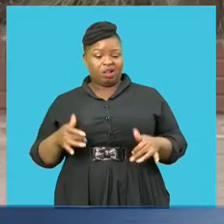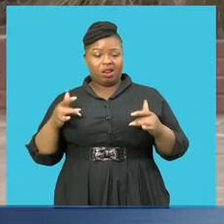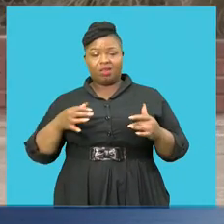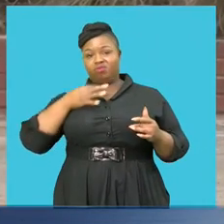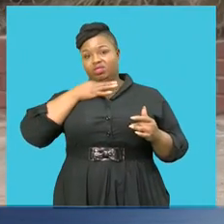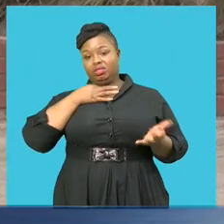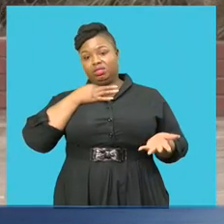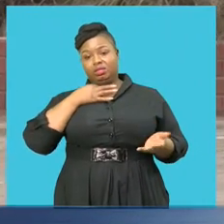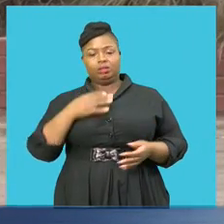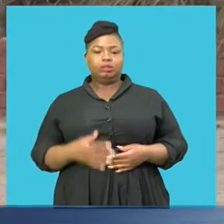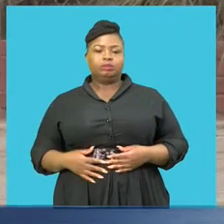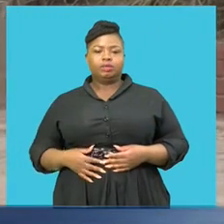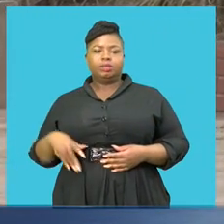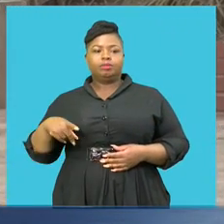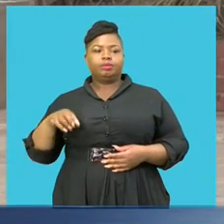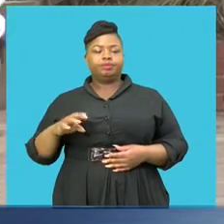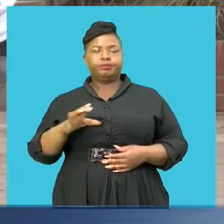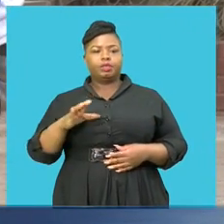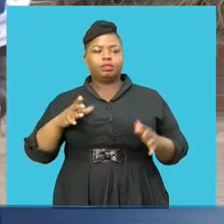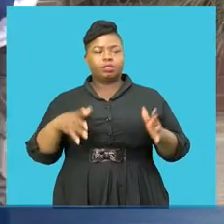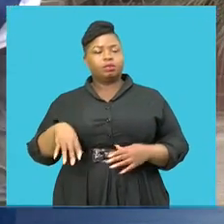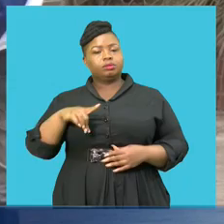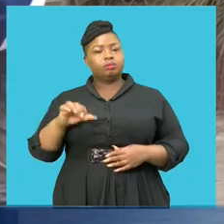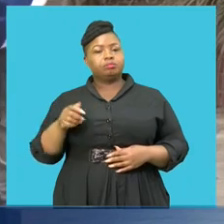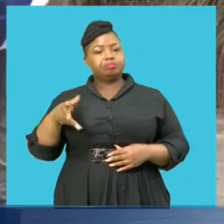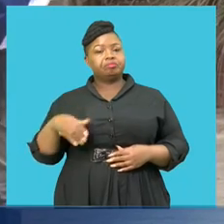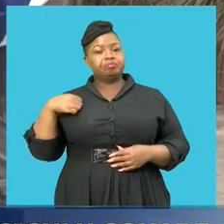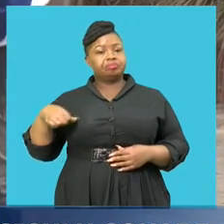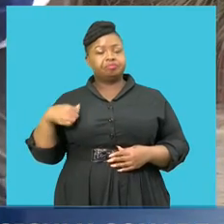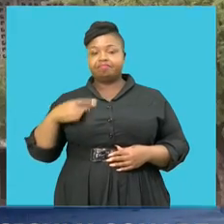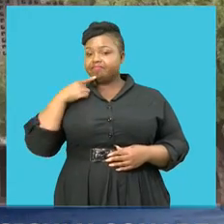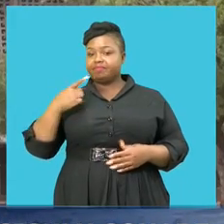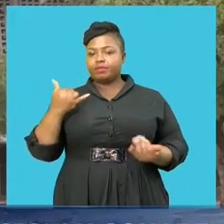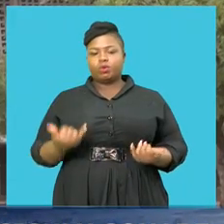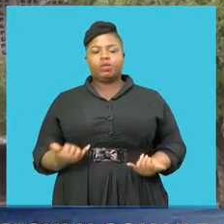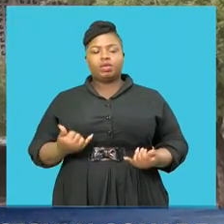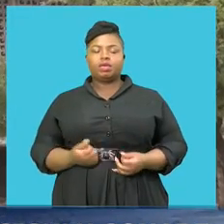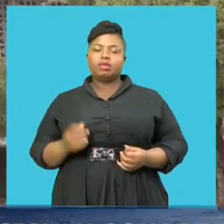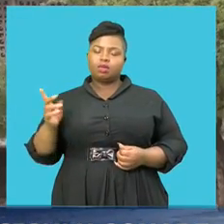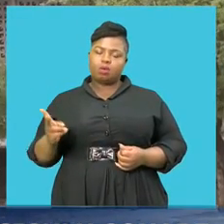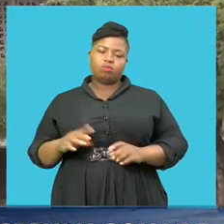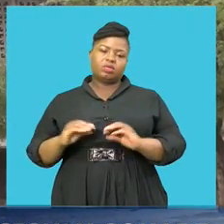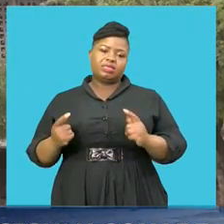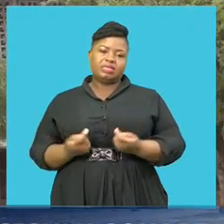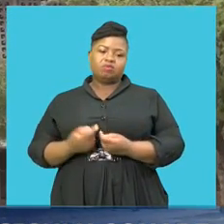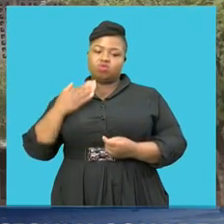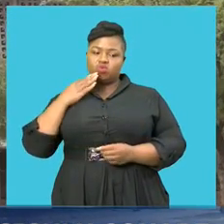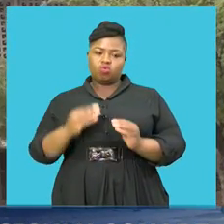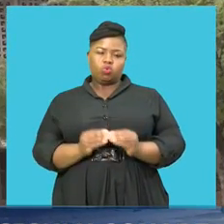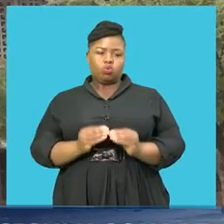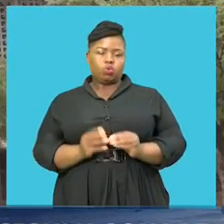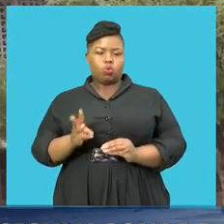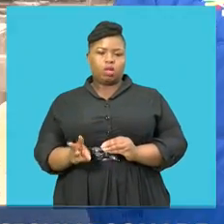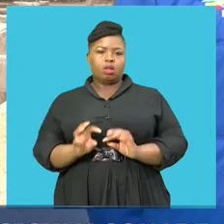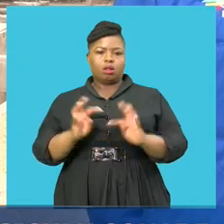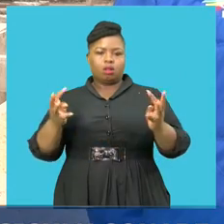lives. Kusenjalo i-PR Councilor le-DA kulomasipala uthi namhlanje bafike nethimba elizoqala ukufaka